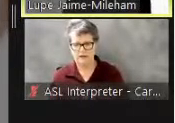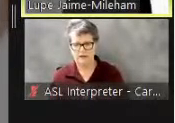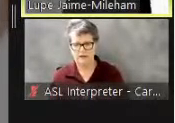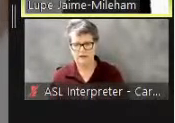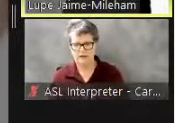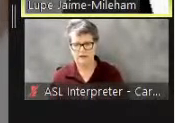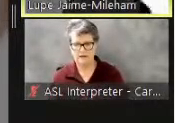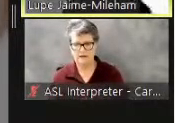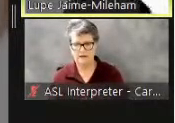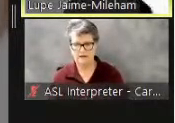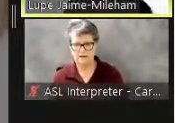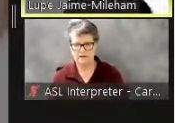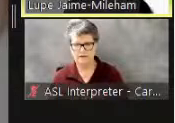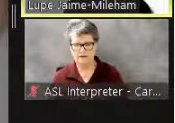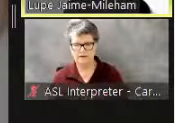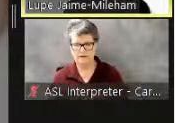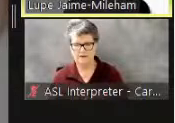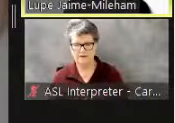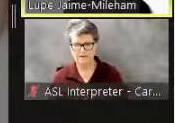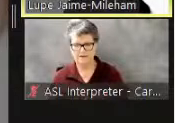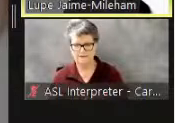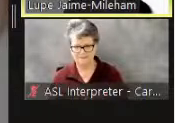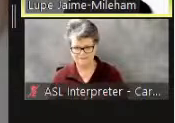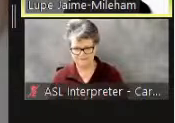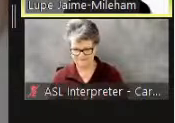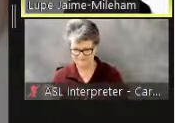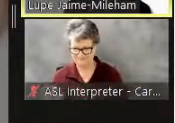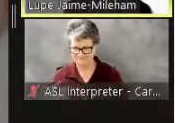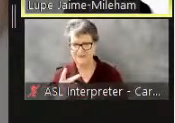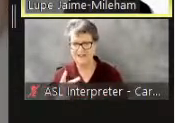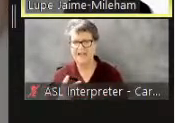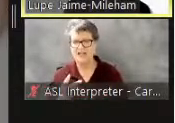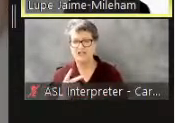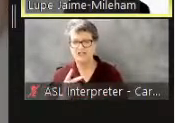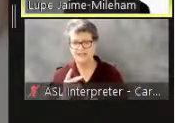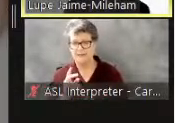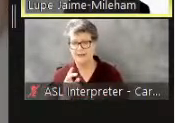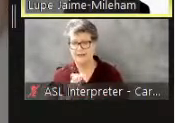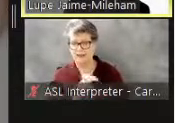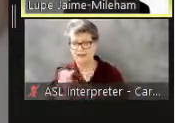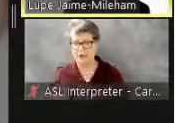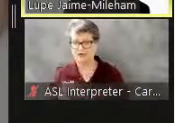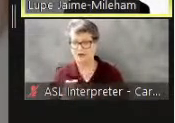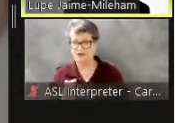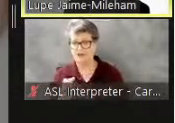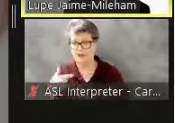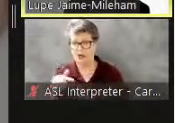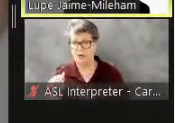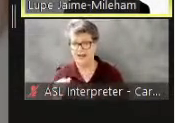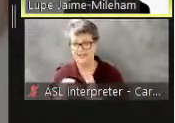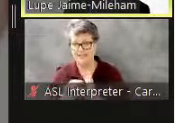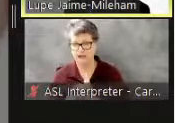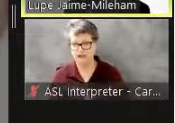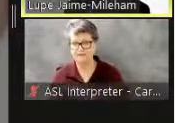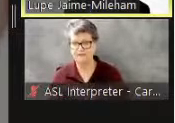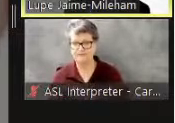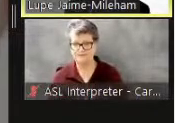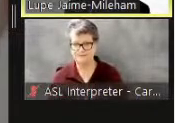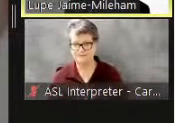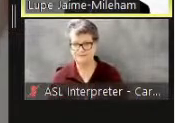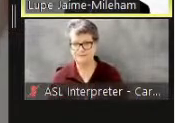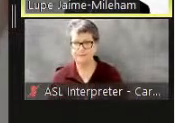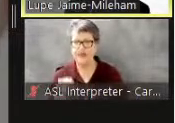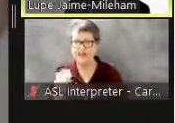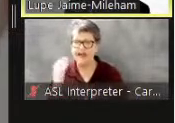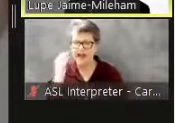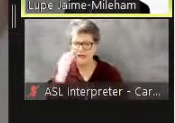Okay, perfect. All right. Let me then jump over to the questions and answers section. I know that